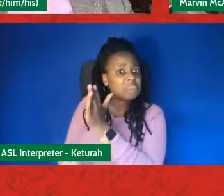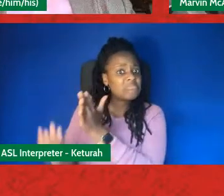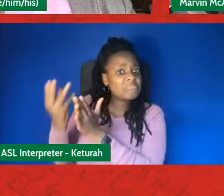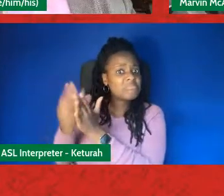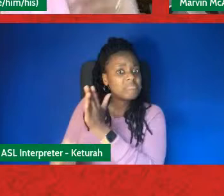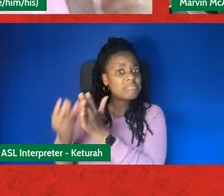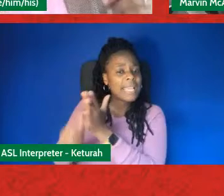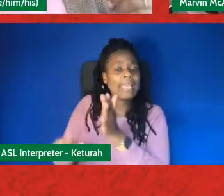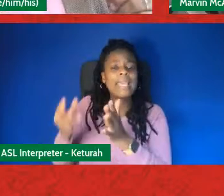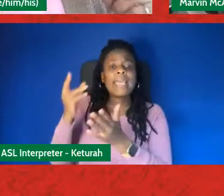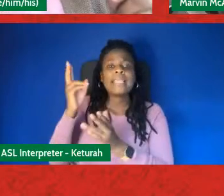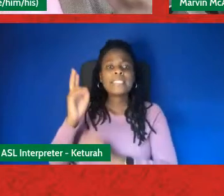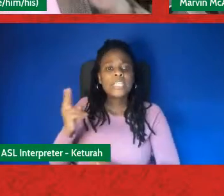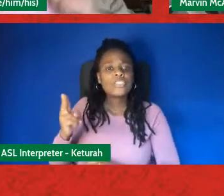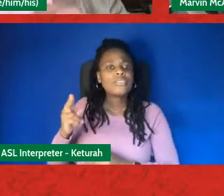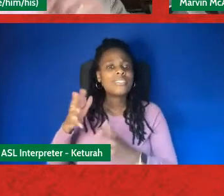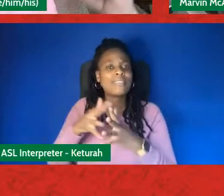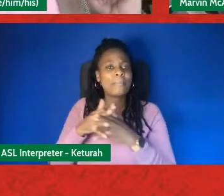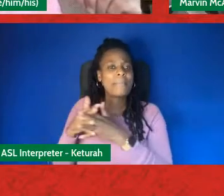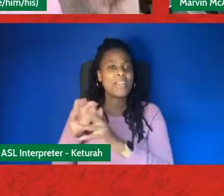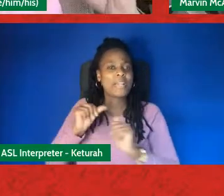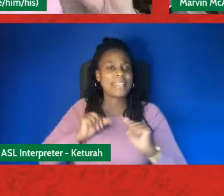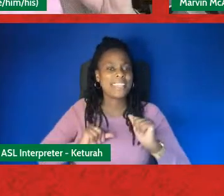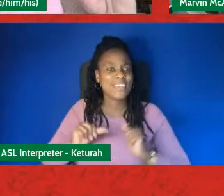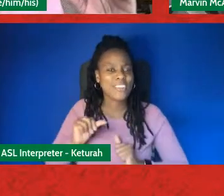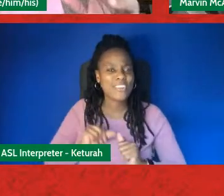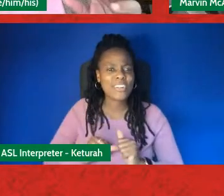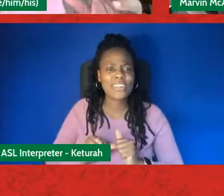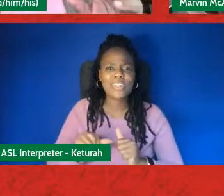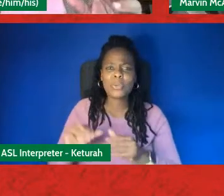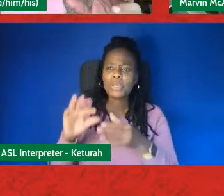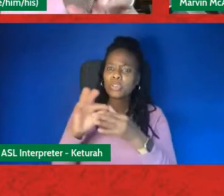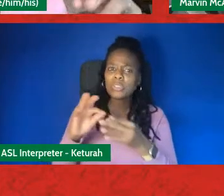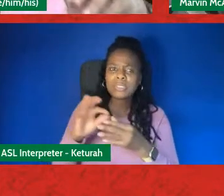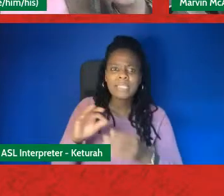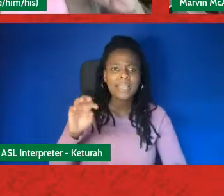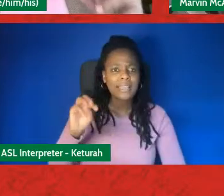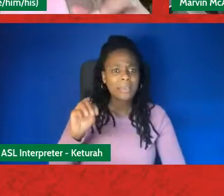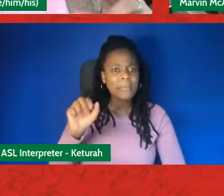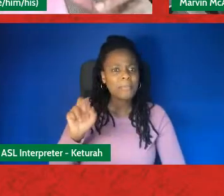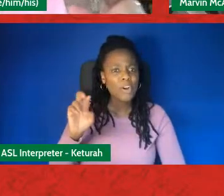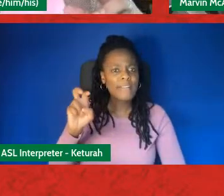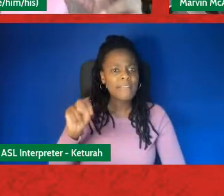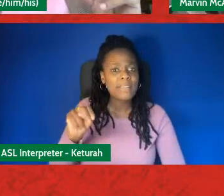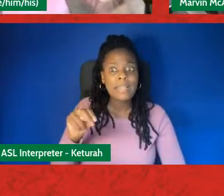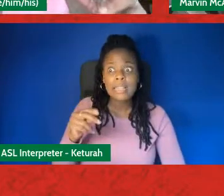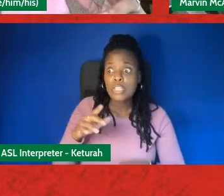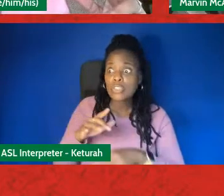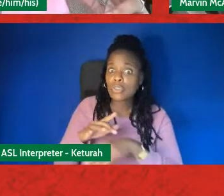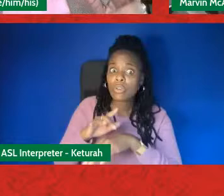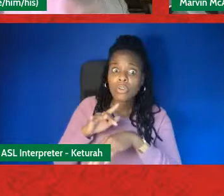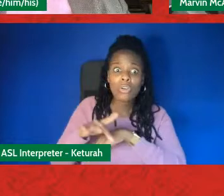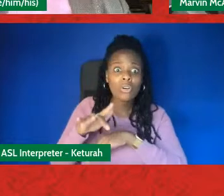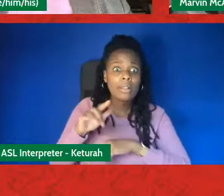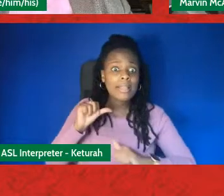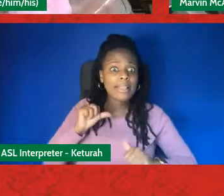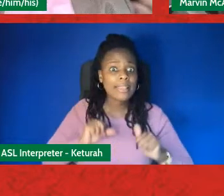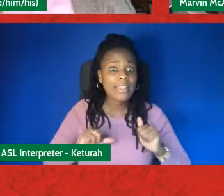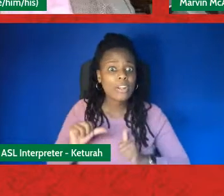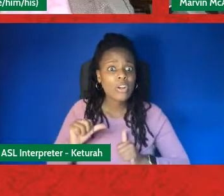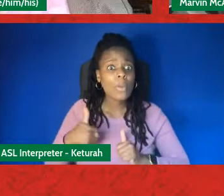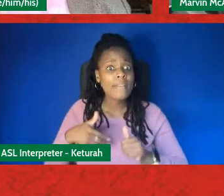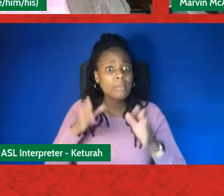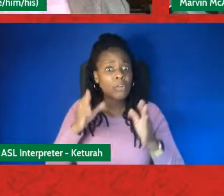theater. And what you're talking about, Marvin, and what you put forward and what we really understand is in this early theater, we have a model of someone creating